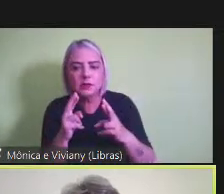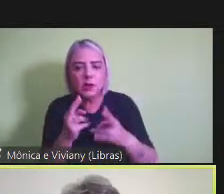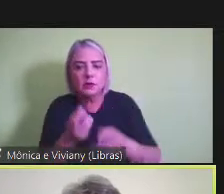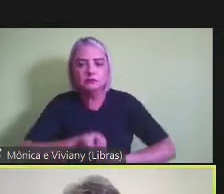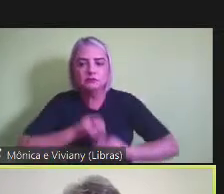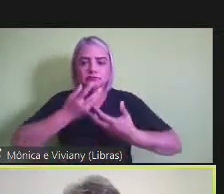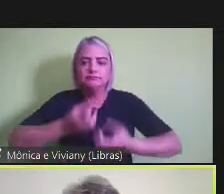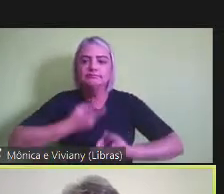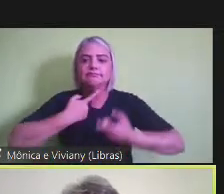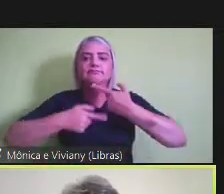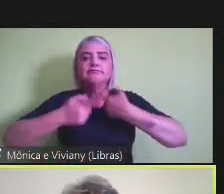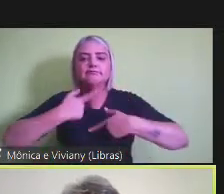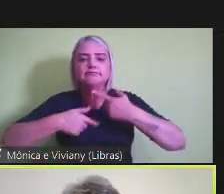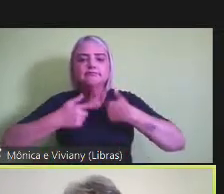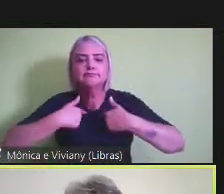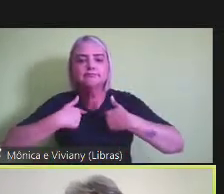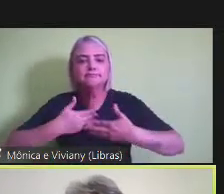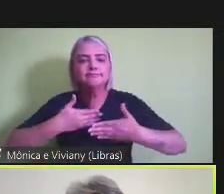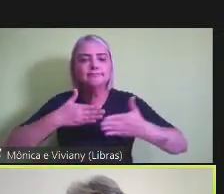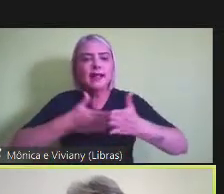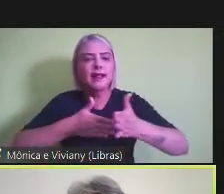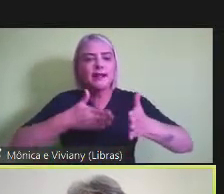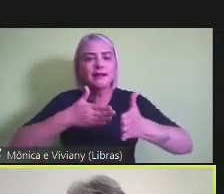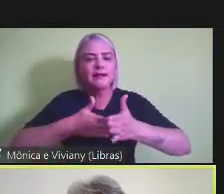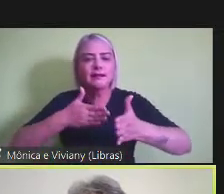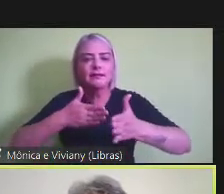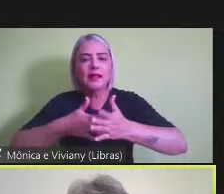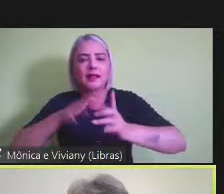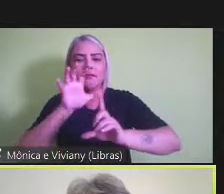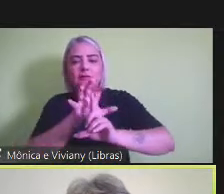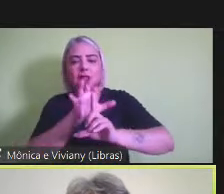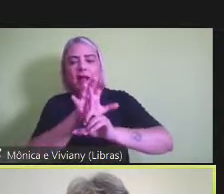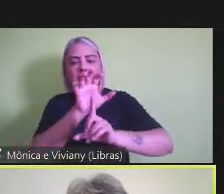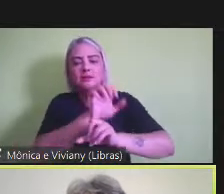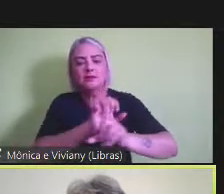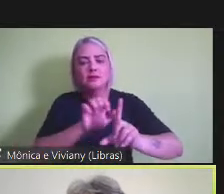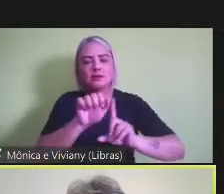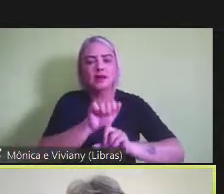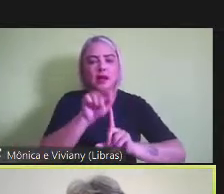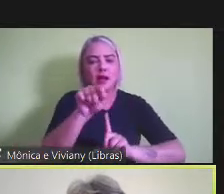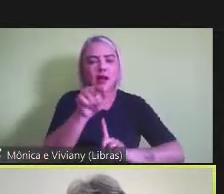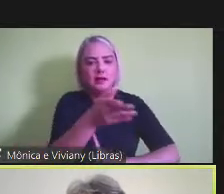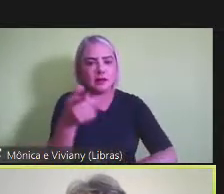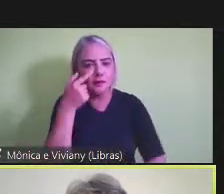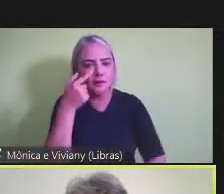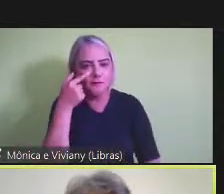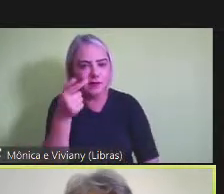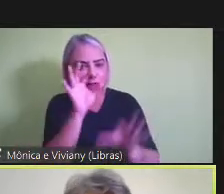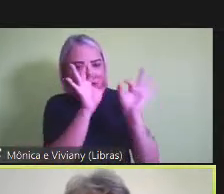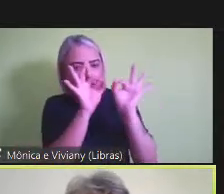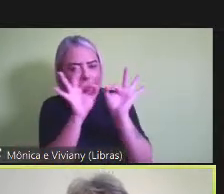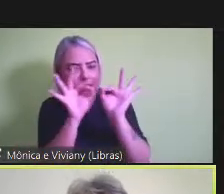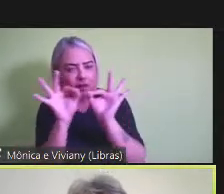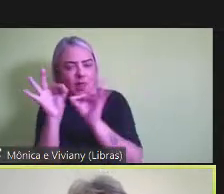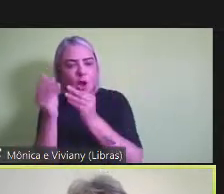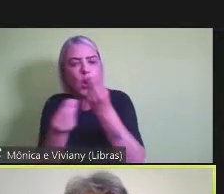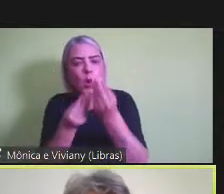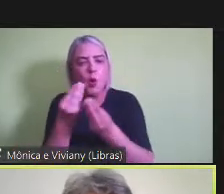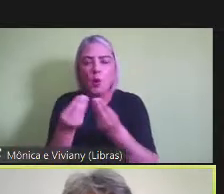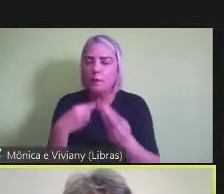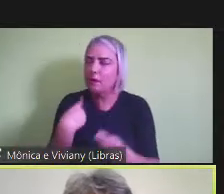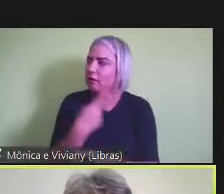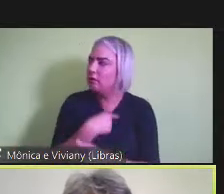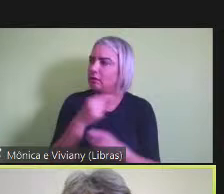conditions respecting aspirations and desires, considering the limitations and social impact? And people who are